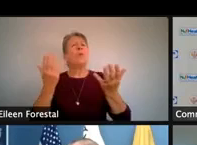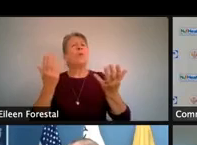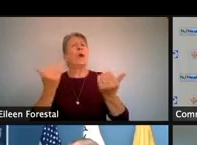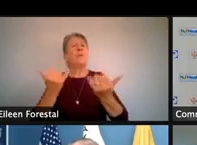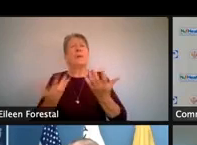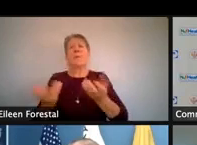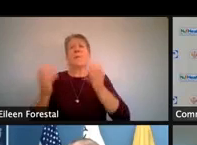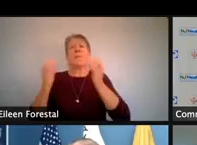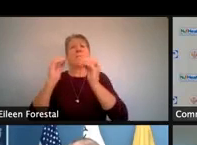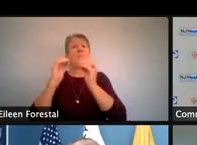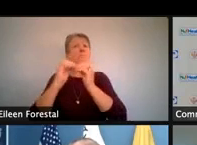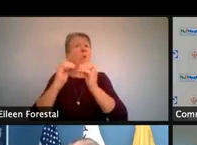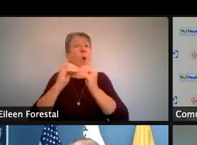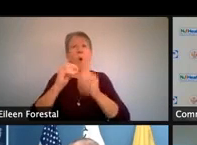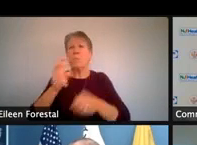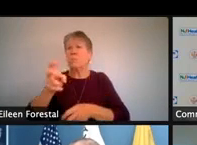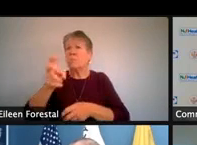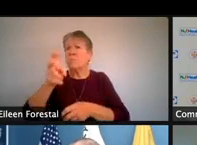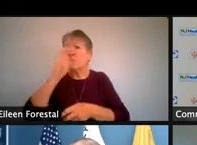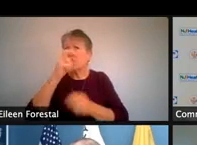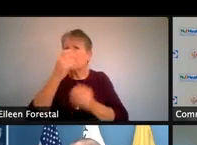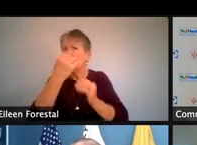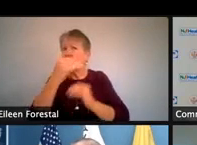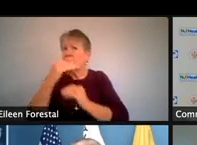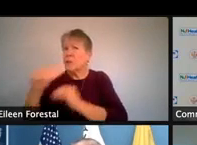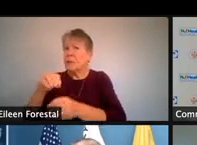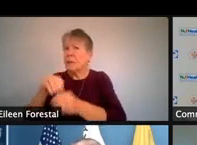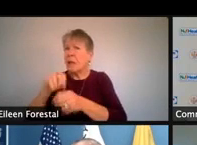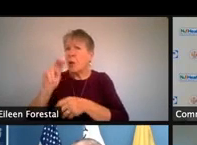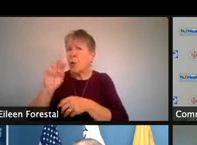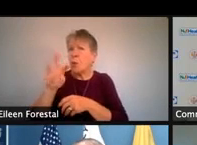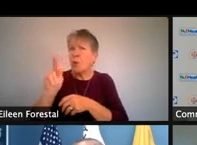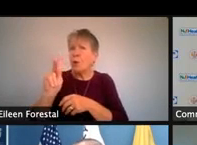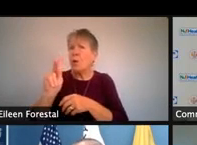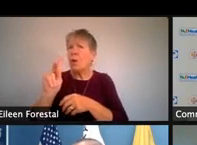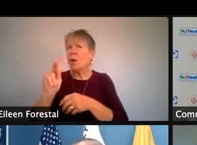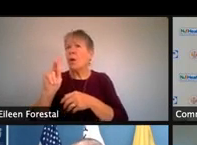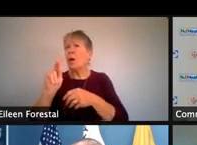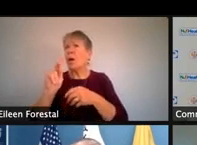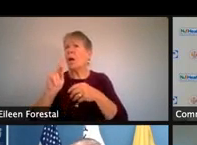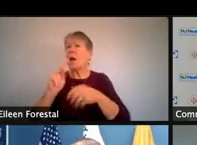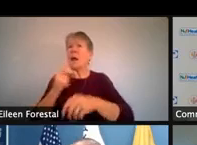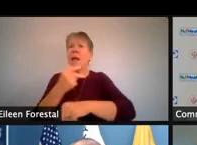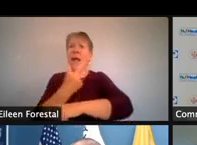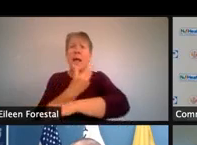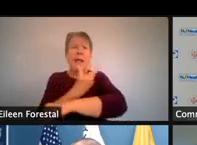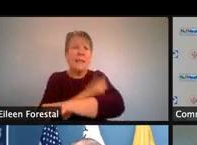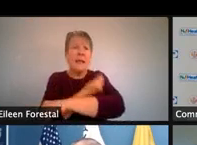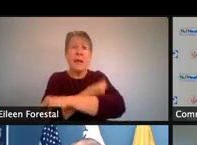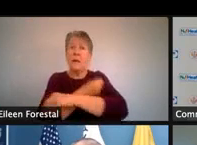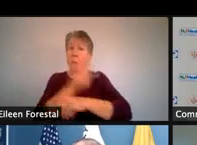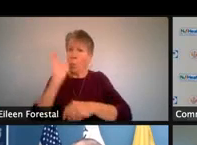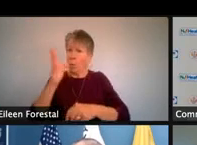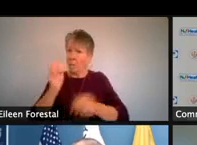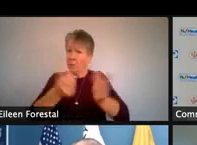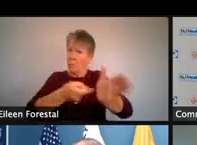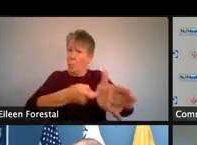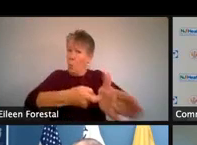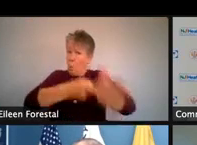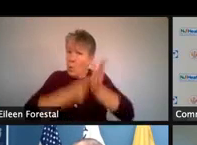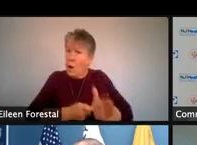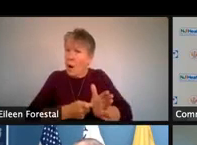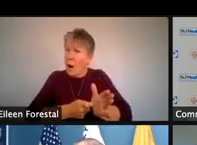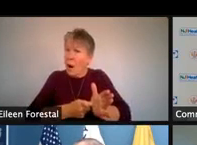about the vaccine. Would this be a mandatory vaccination? Would there be certain activities off limits if you refuse to get the vaccine? Would there be